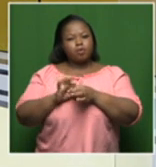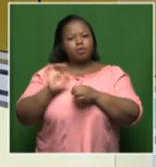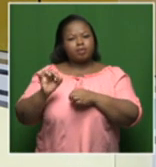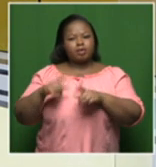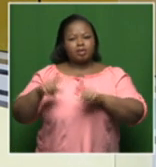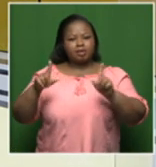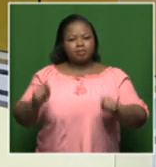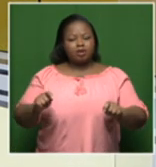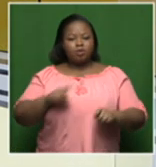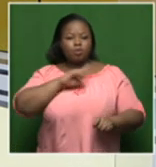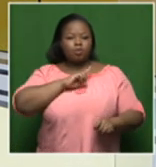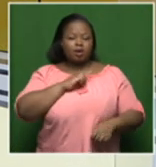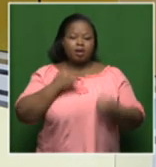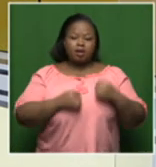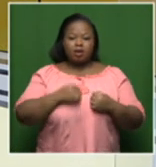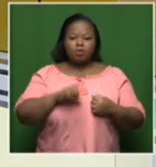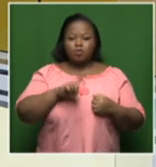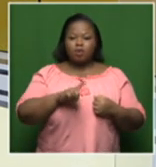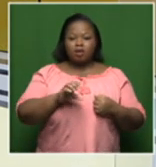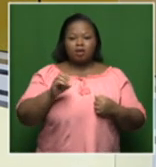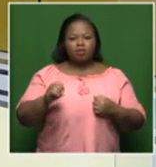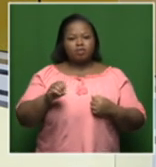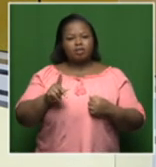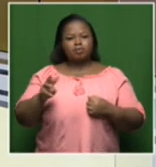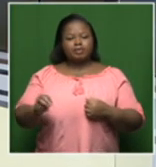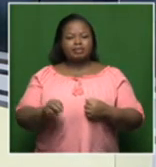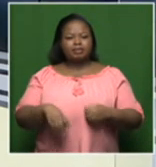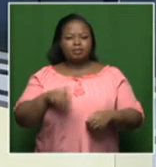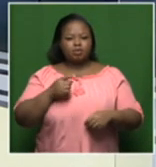Town after he did a 100-miler in his own backyard a couple of days ago.